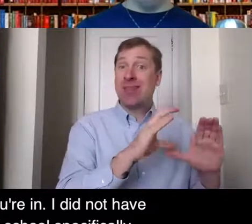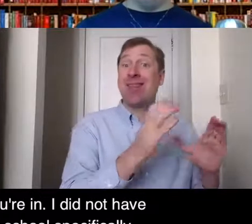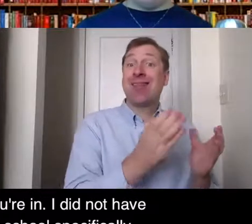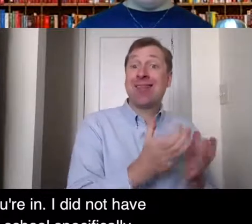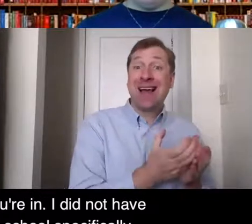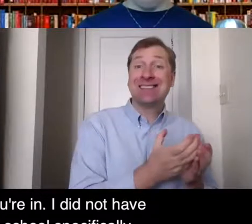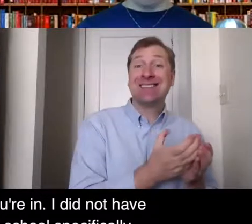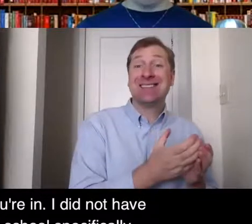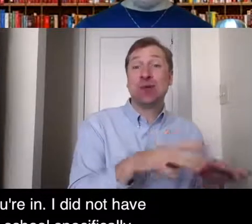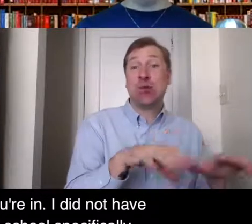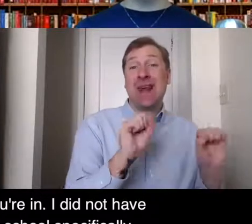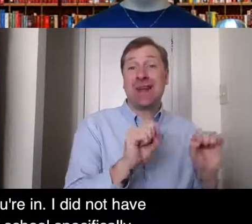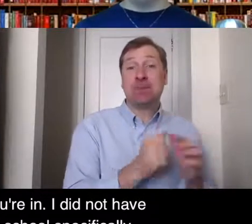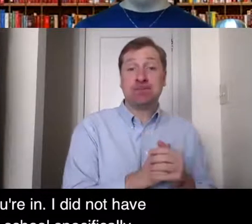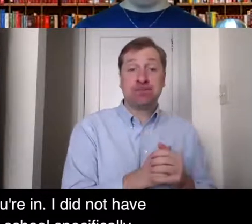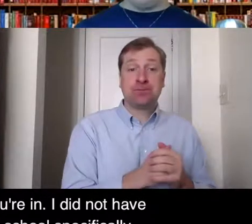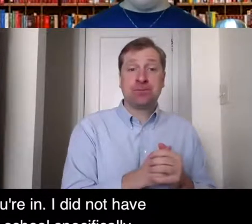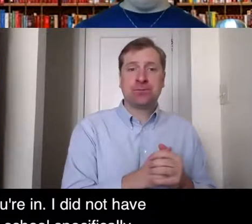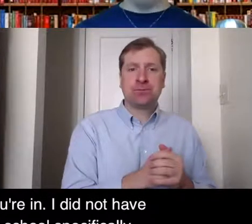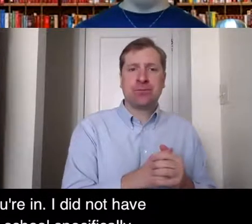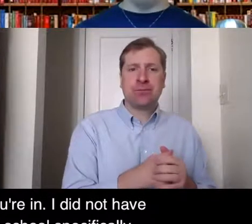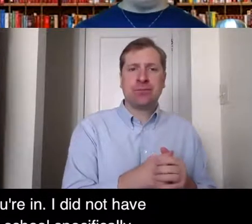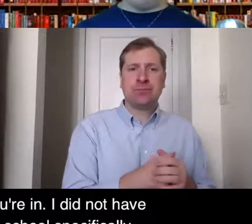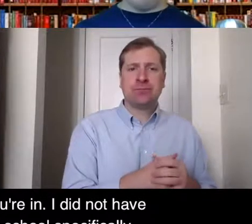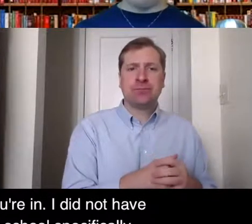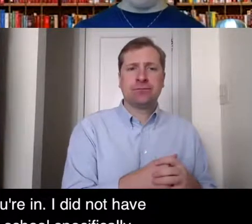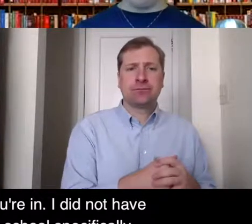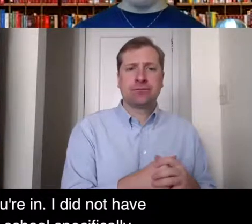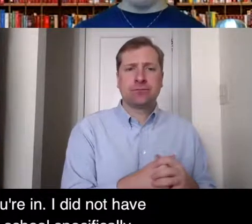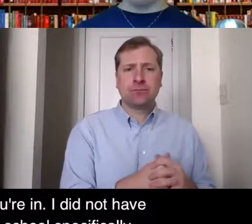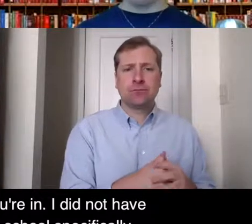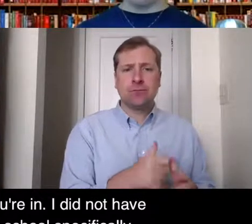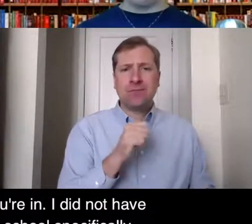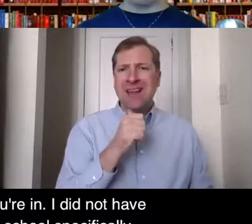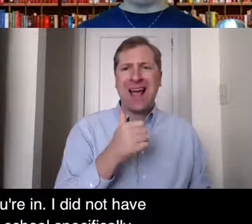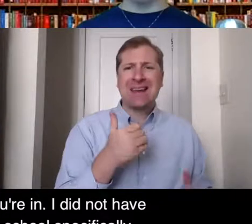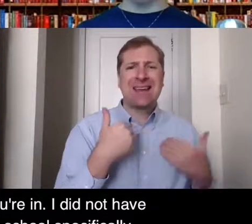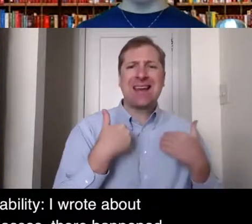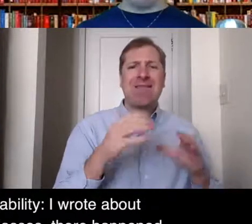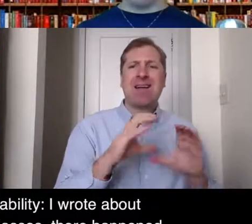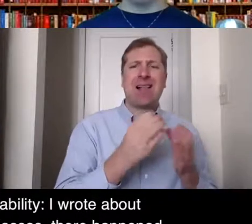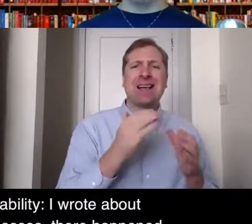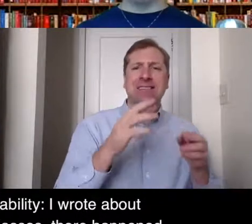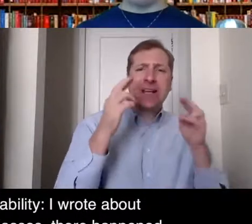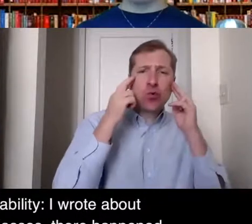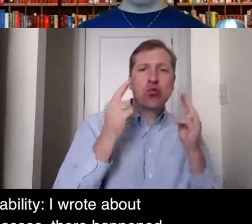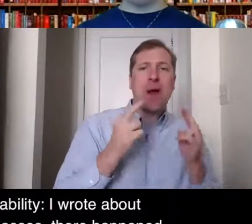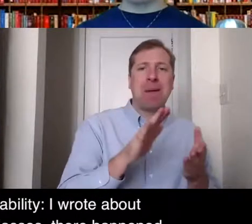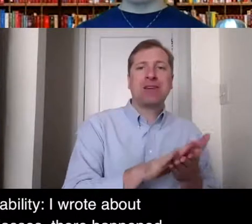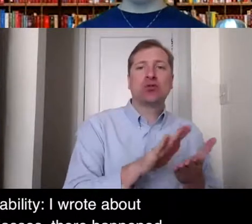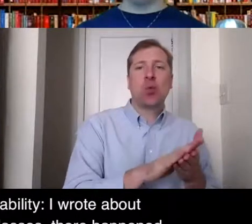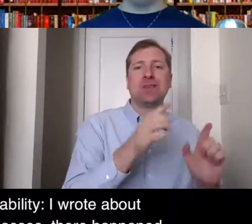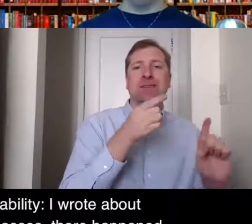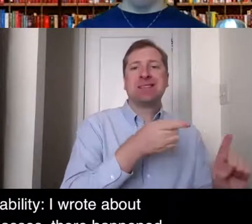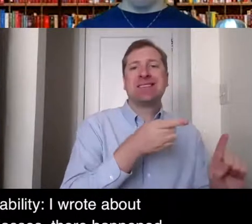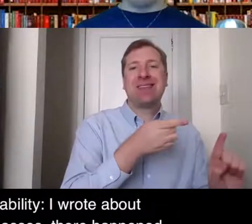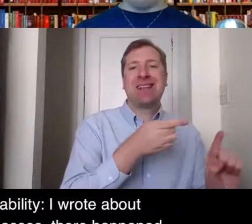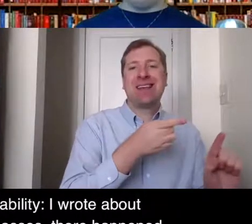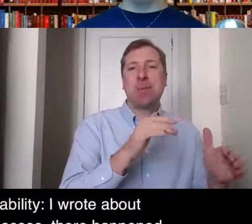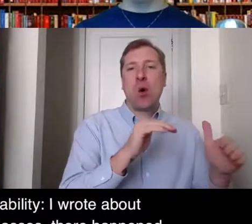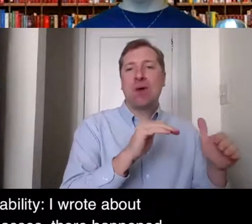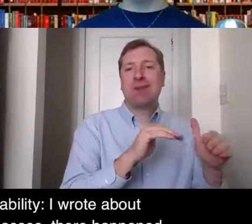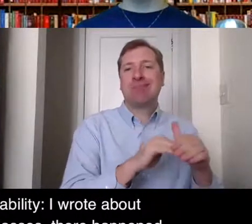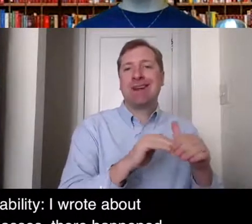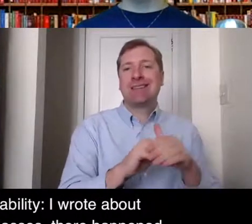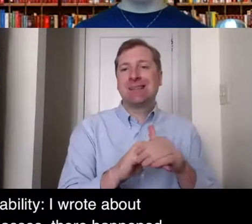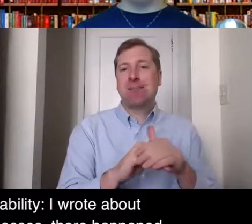in. I did not have a class in rabbinical school specifically around text about disability.